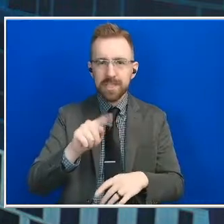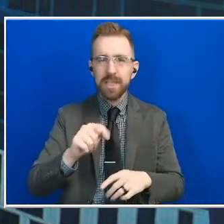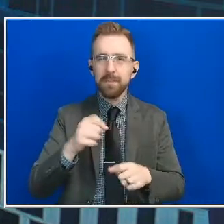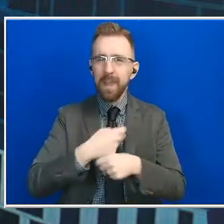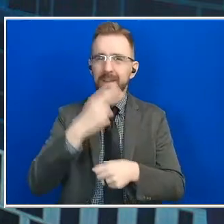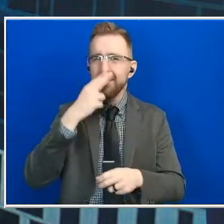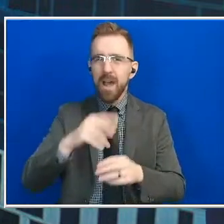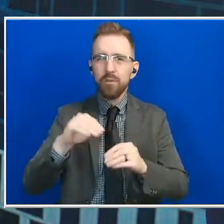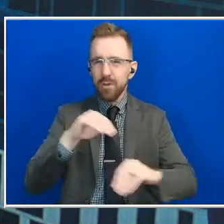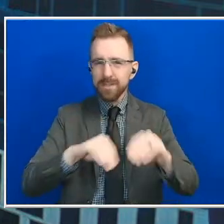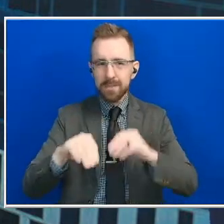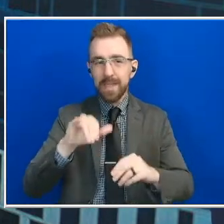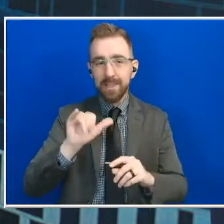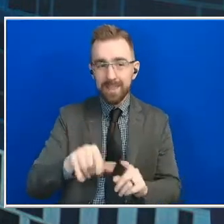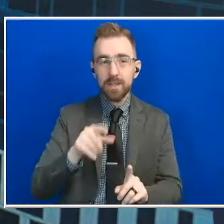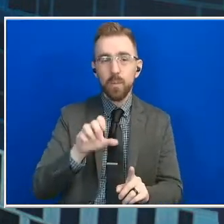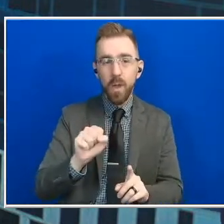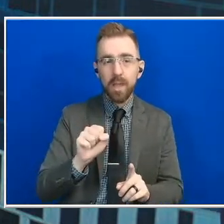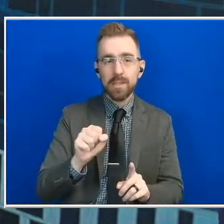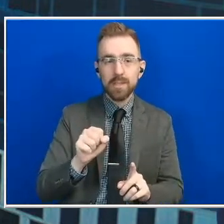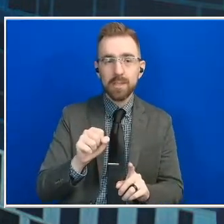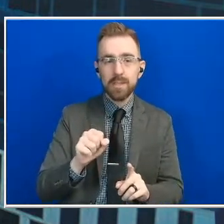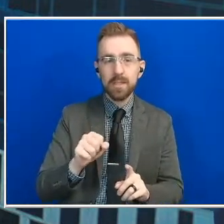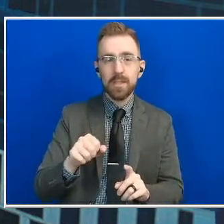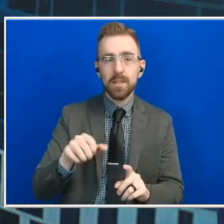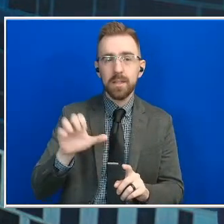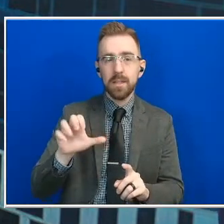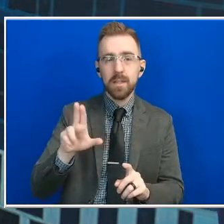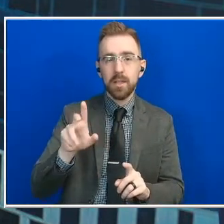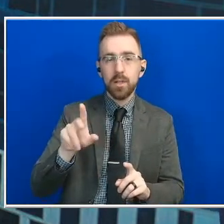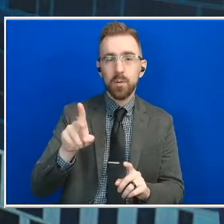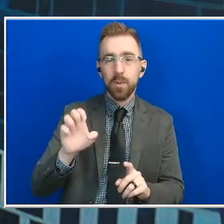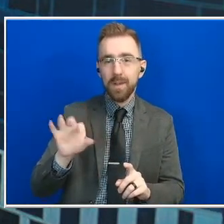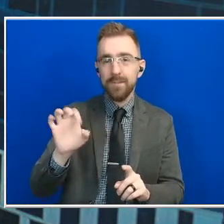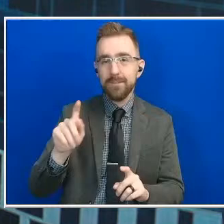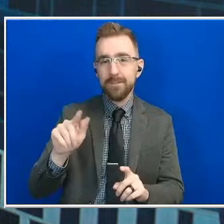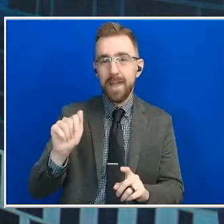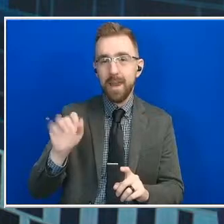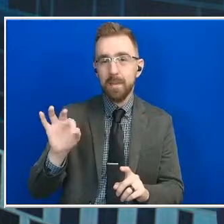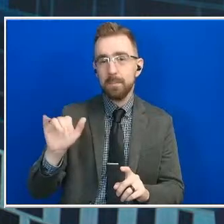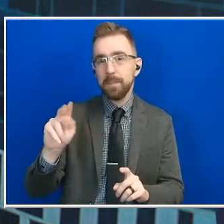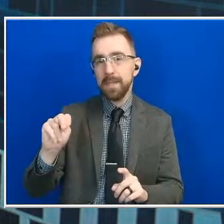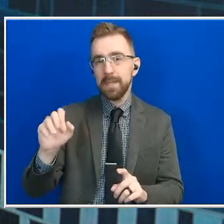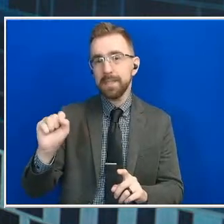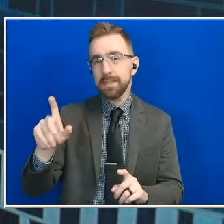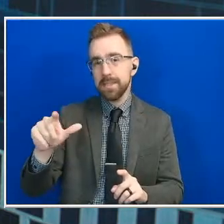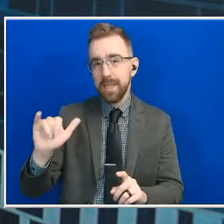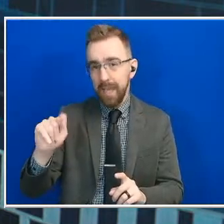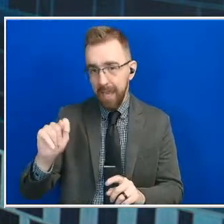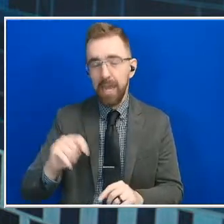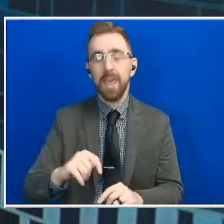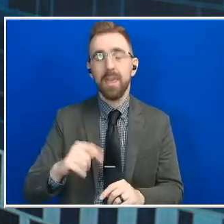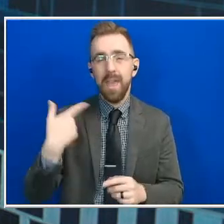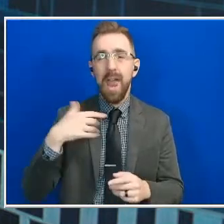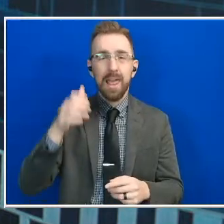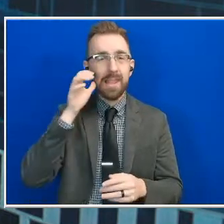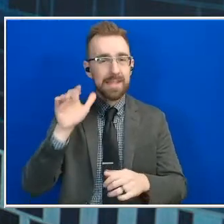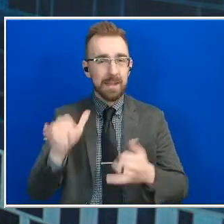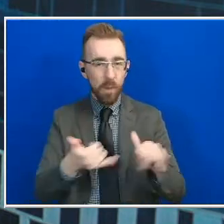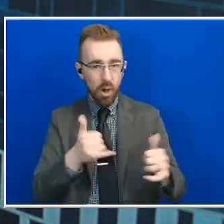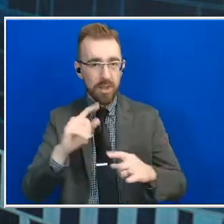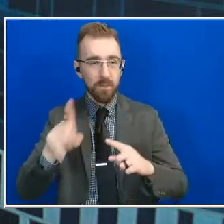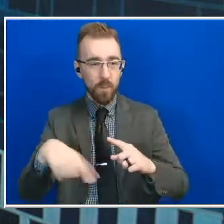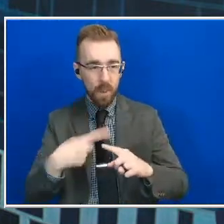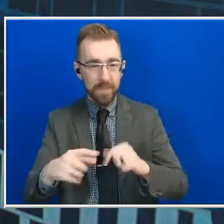was the Cuke Feta Mint Skit. So it was a cucumber feta mint, and we had like a listening party when the commercial was going to go